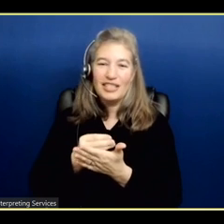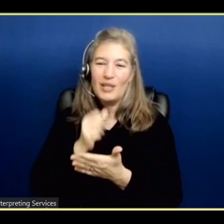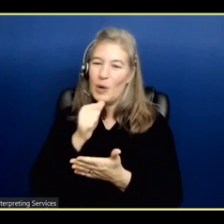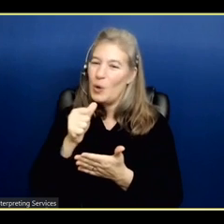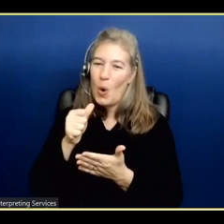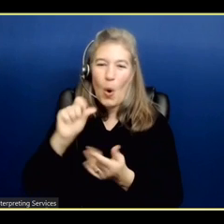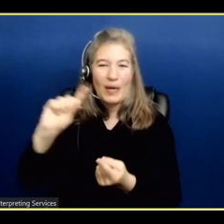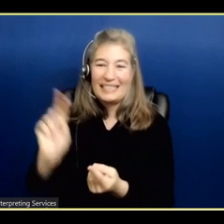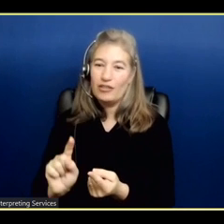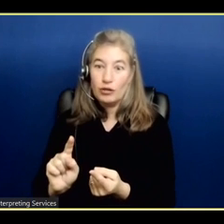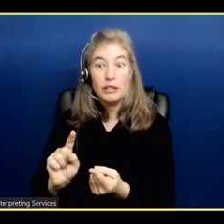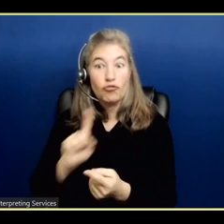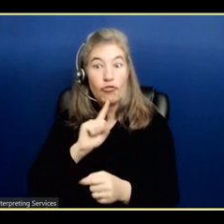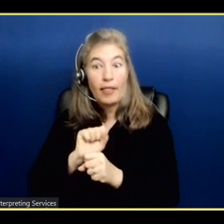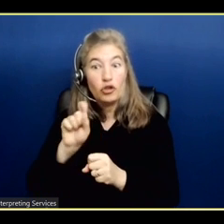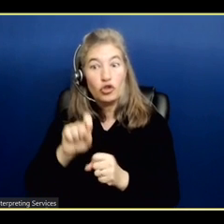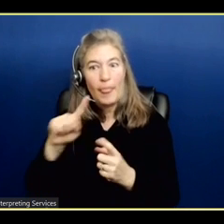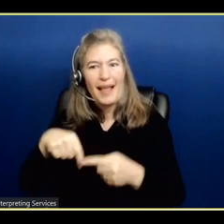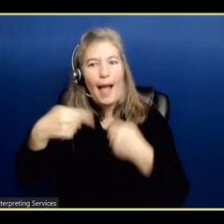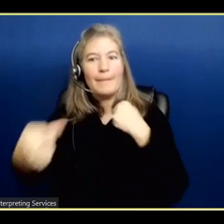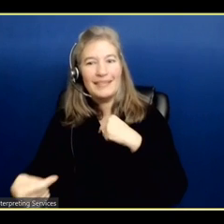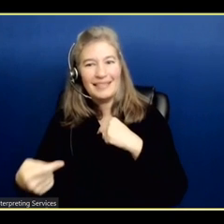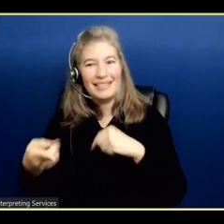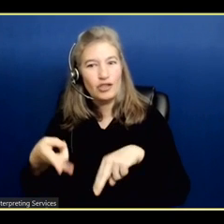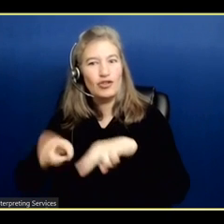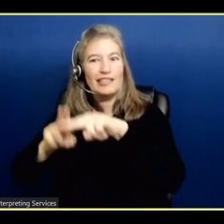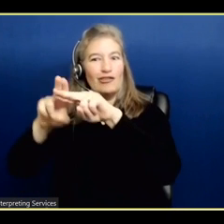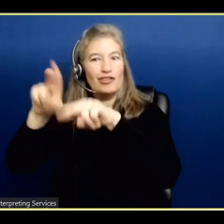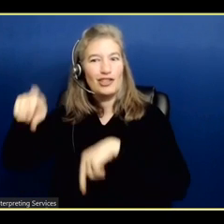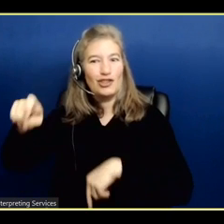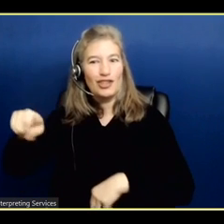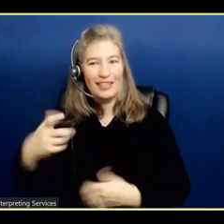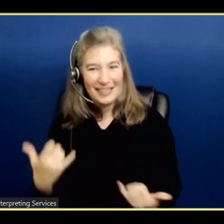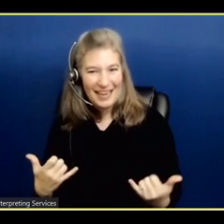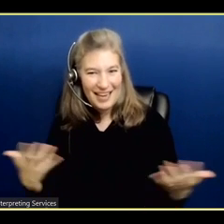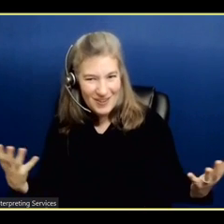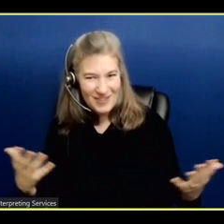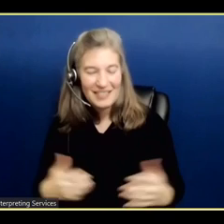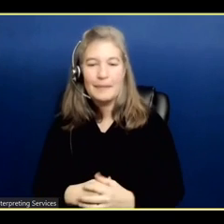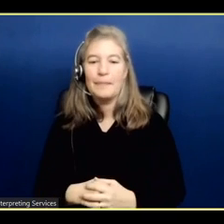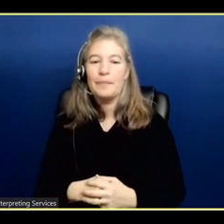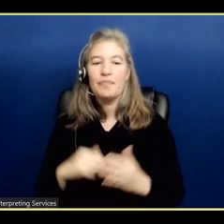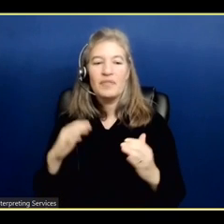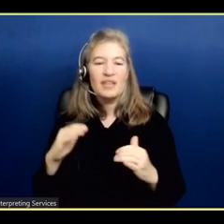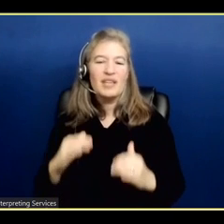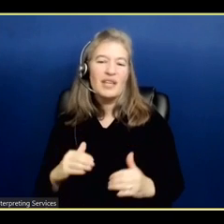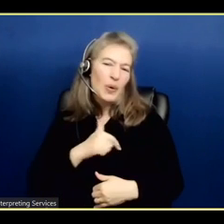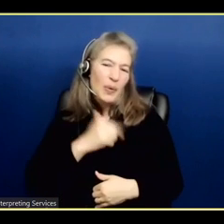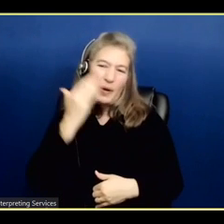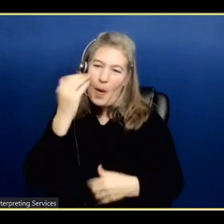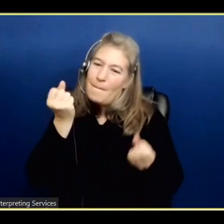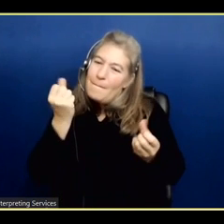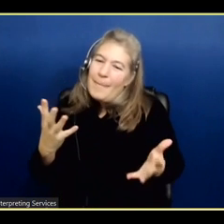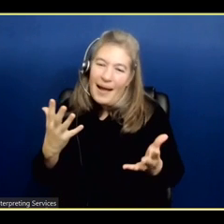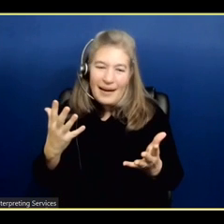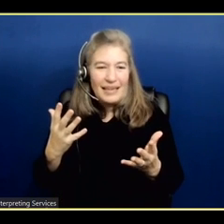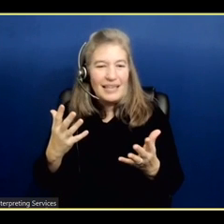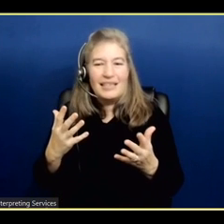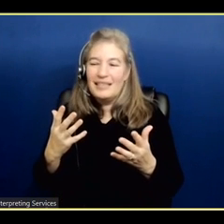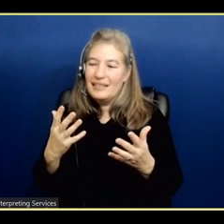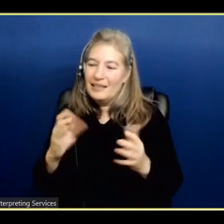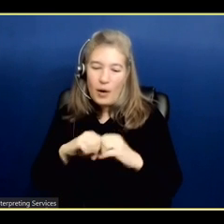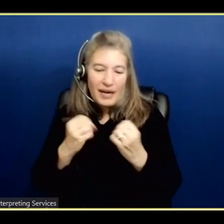grant-making budget. The last thing I'd say is we've gotten a lot of surveys. We know a lot of service organizations that are doing surveys, funders that are